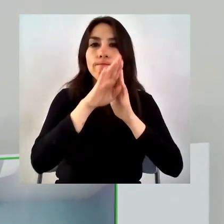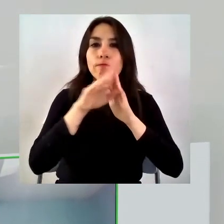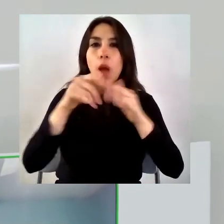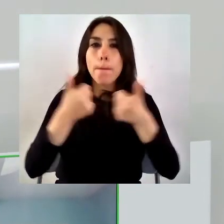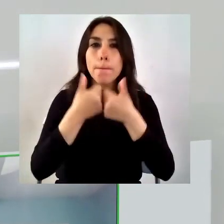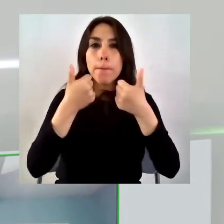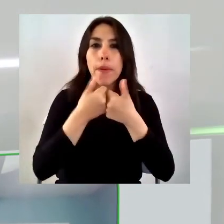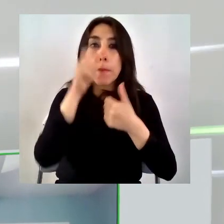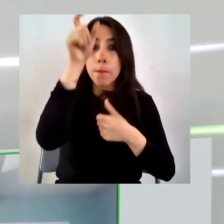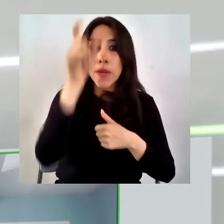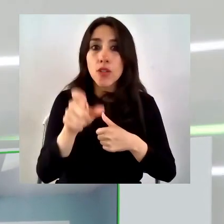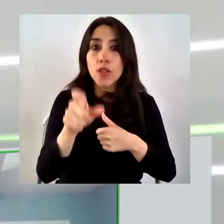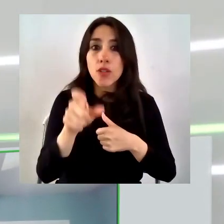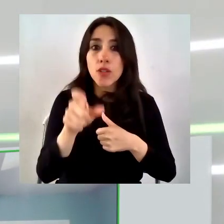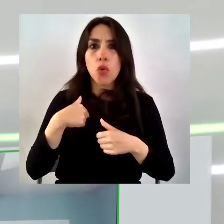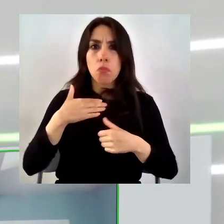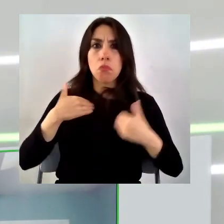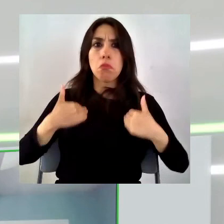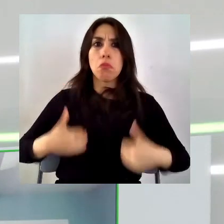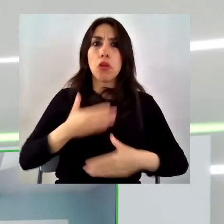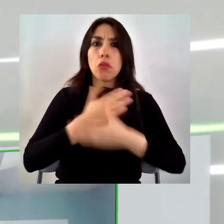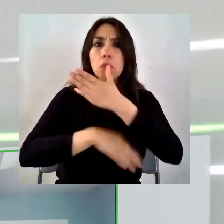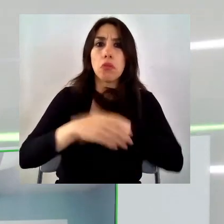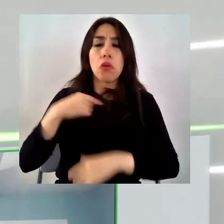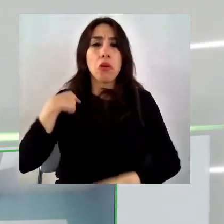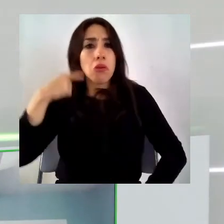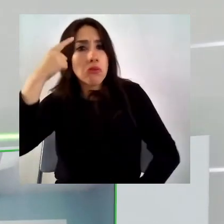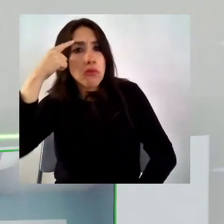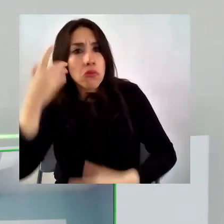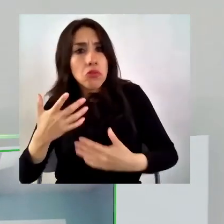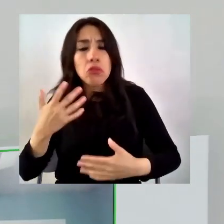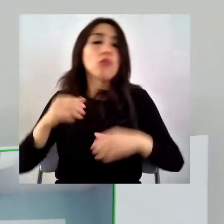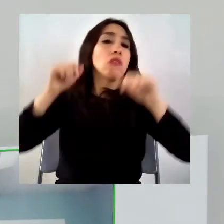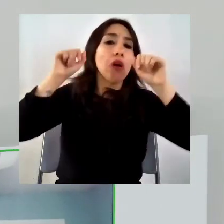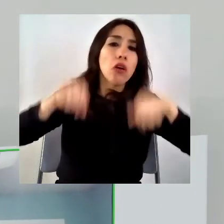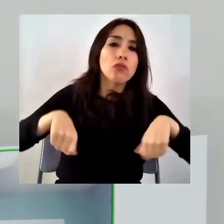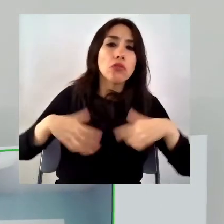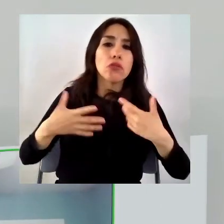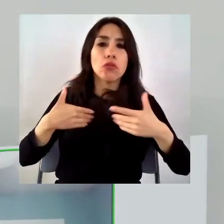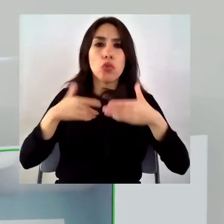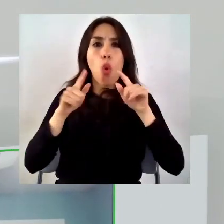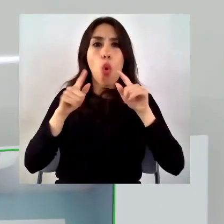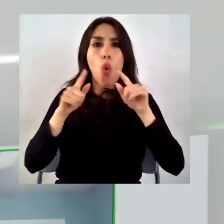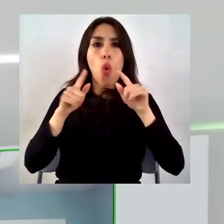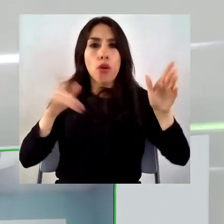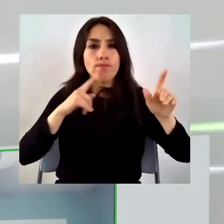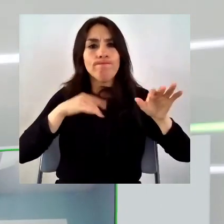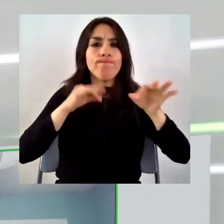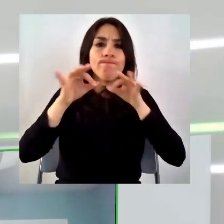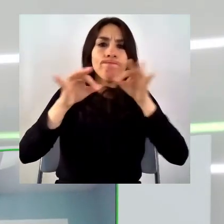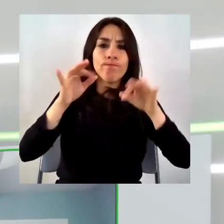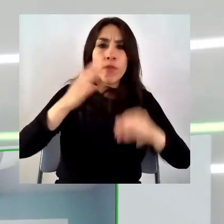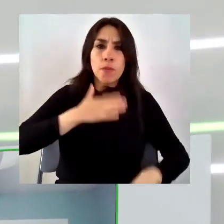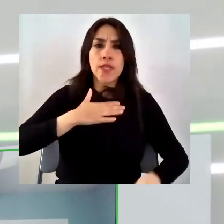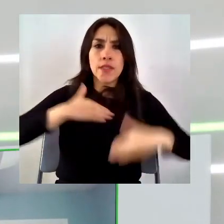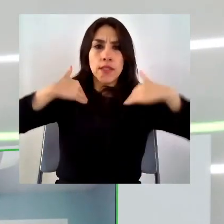disability? Do you think it would have allowed you to make the disability known to your employee earlier?